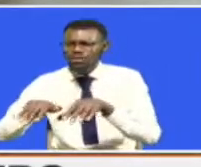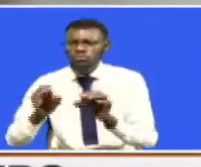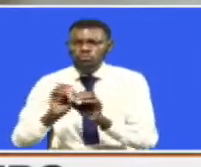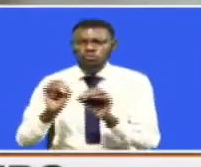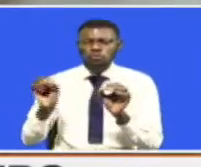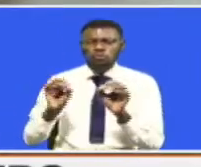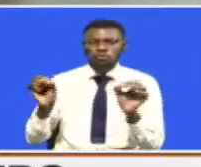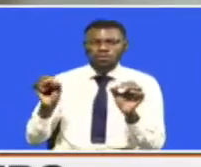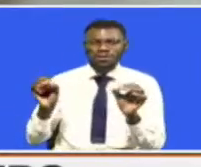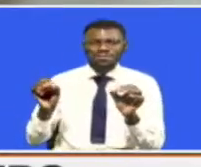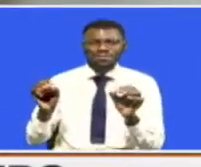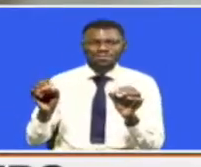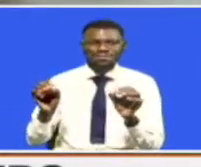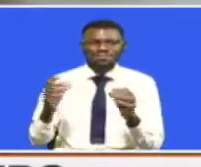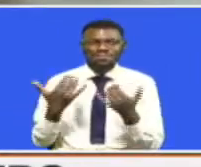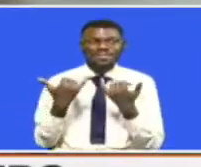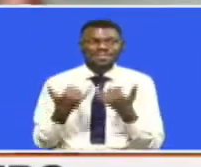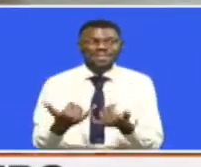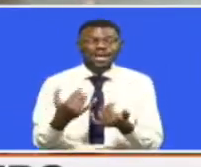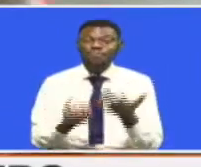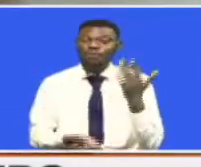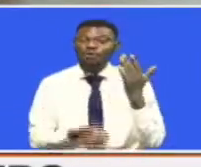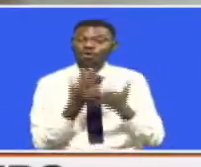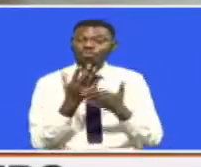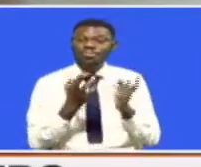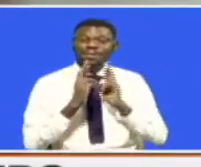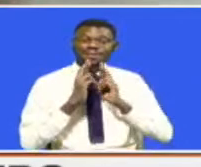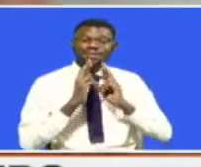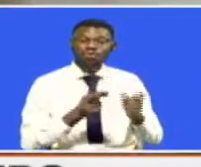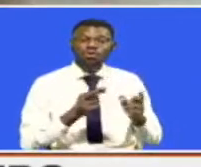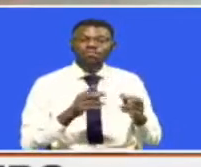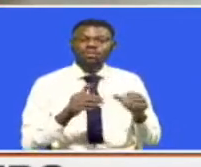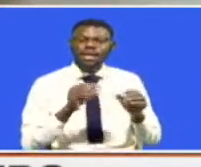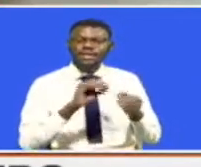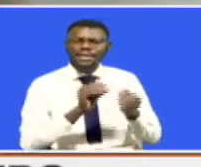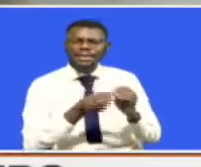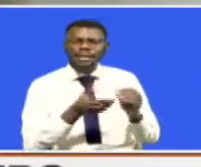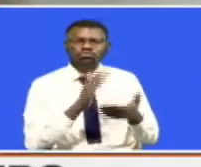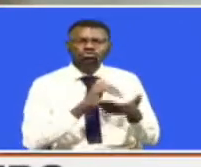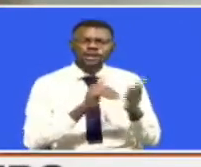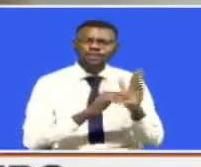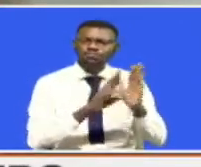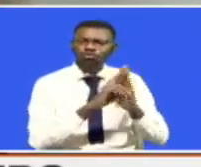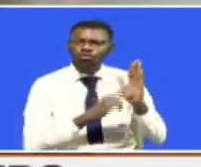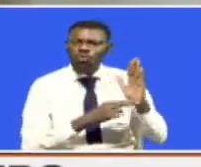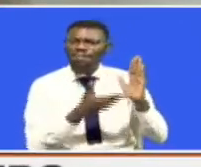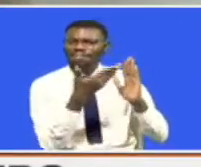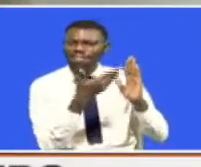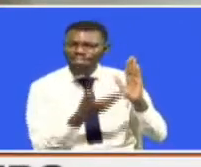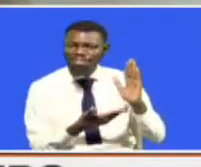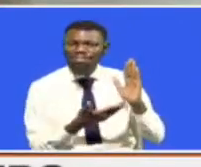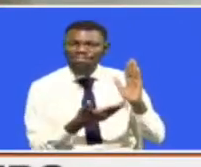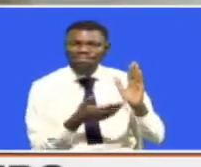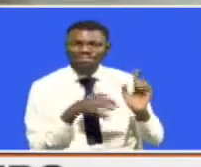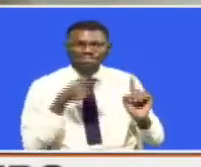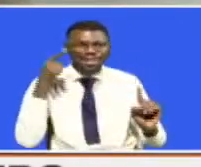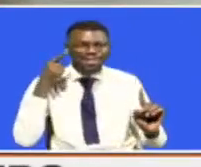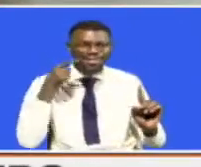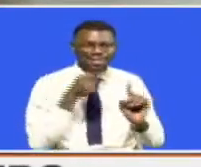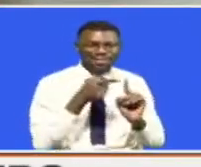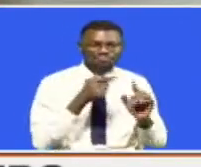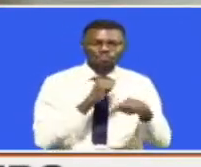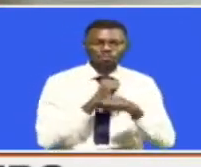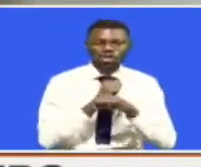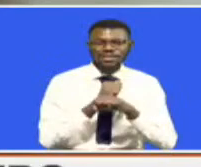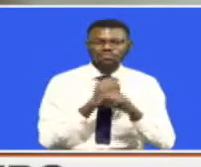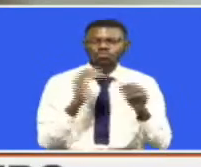centers. We were launching a report looking at data centers and what could be guidelines for not only for protecting data centers from climate